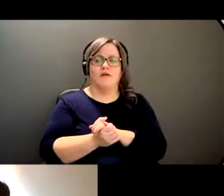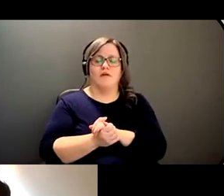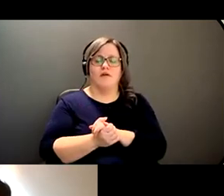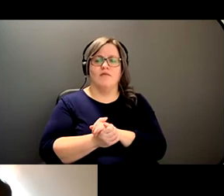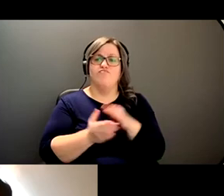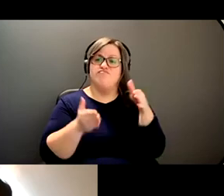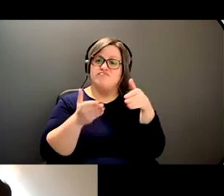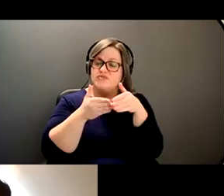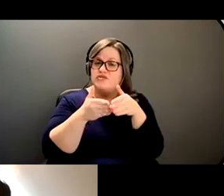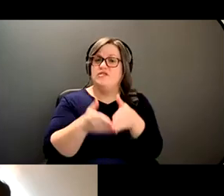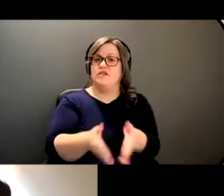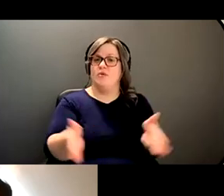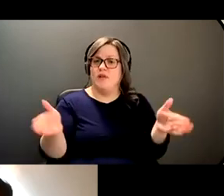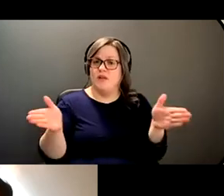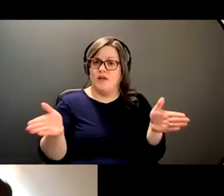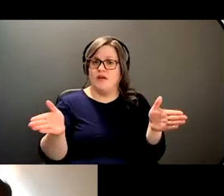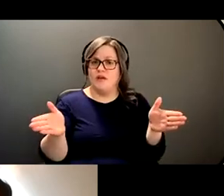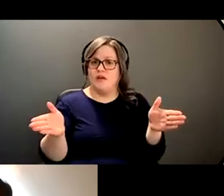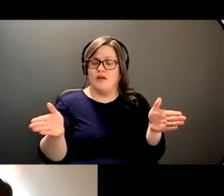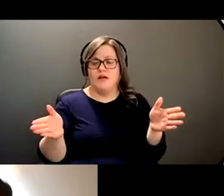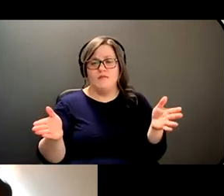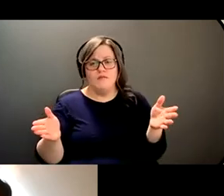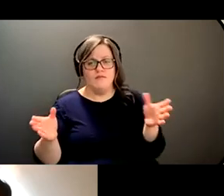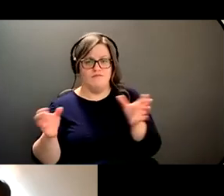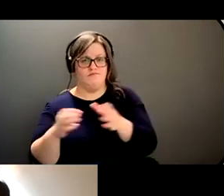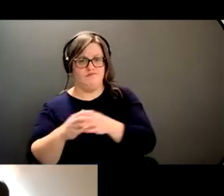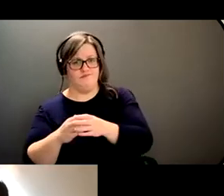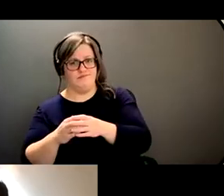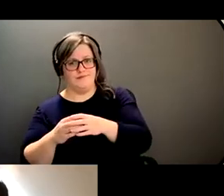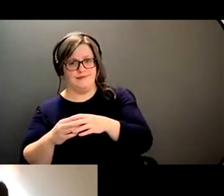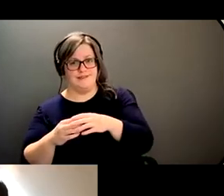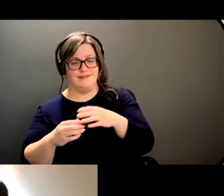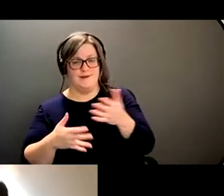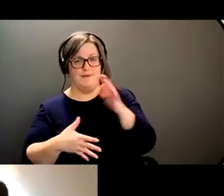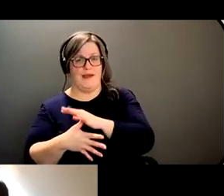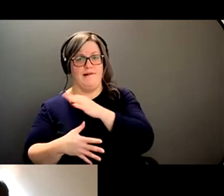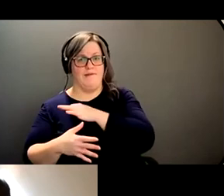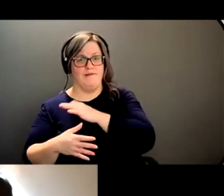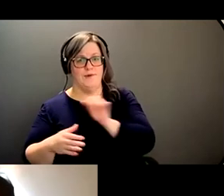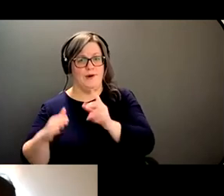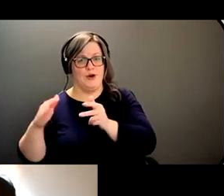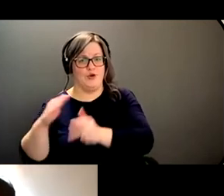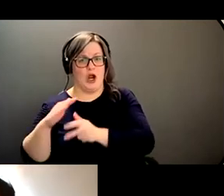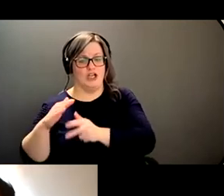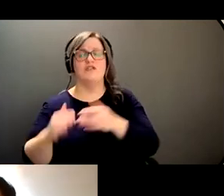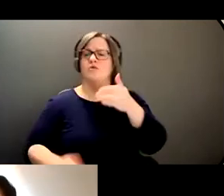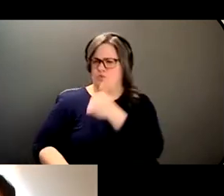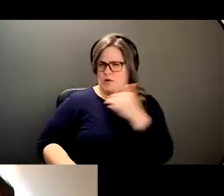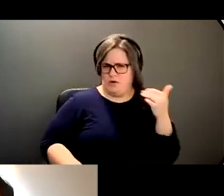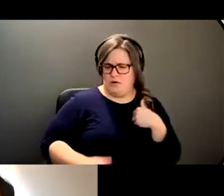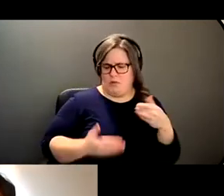generally speaking, you know, we do operate out of a garage, and, you know, Toronto is a very expensive city.